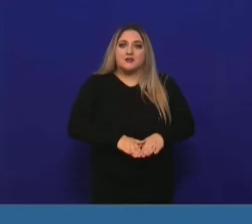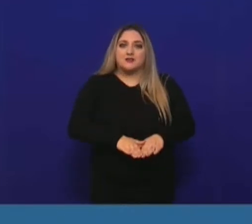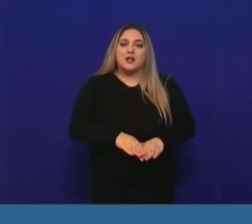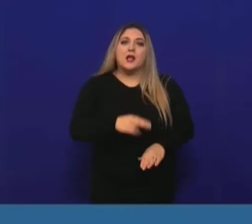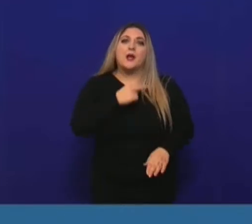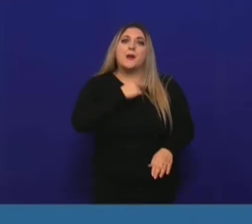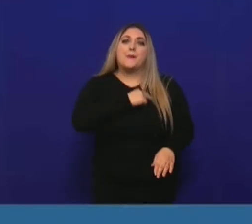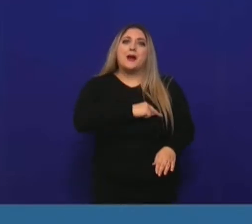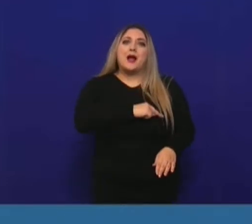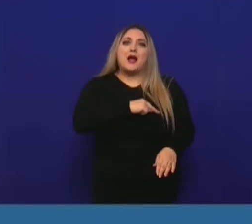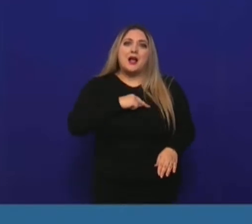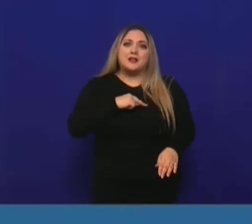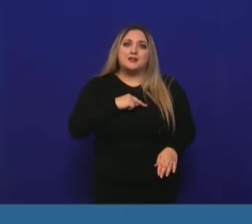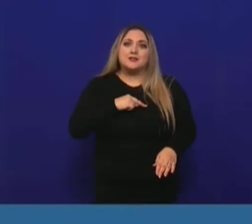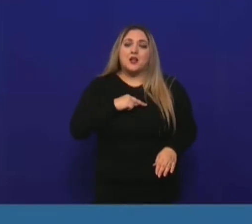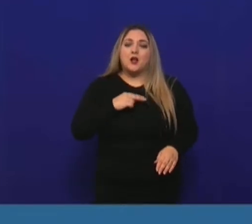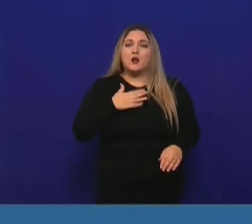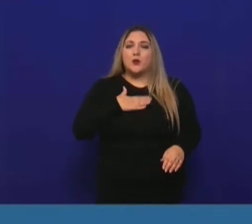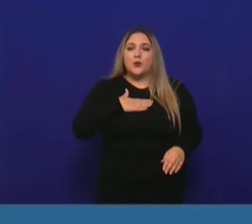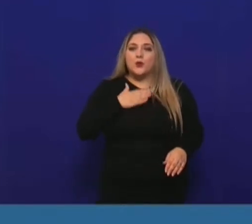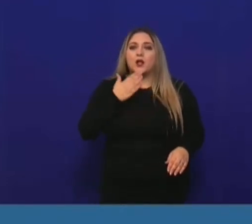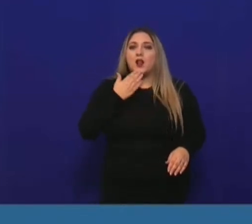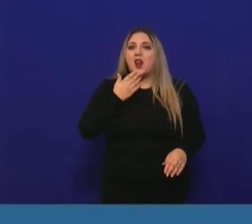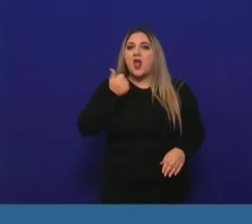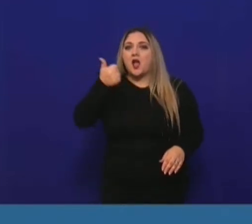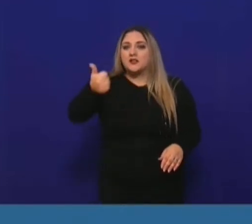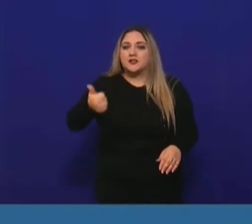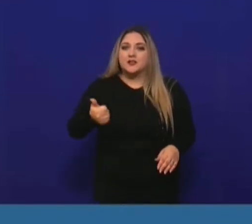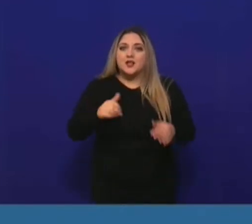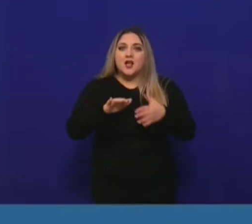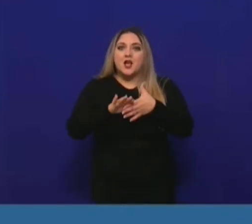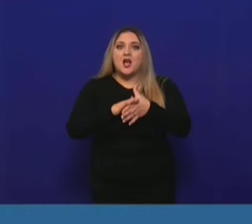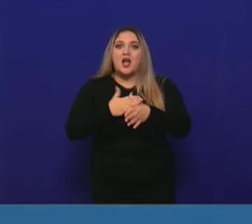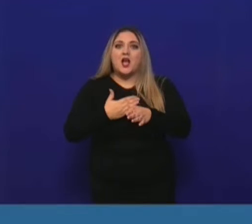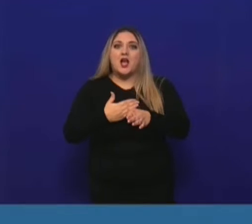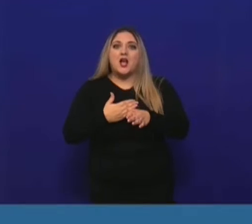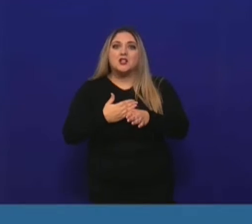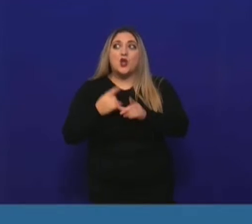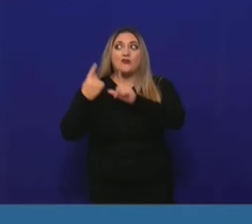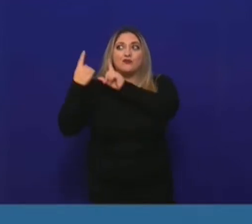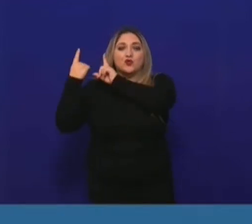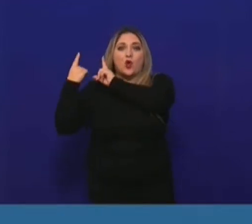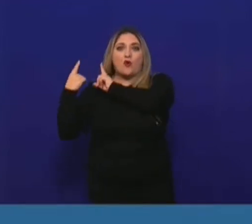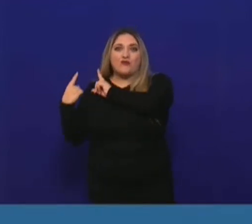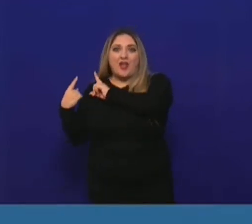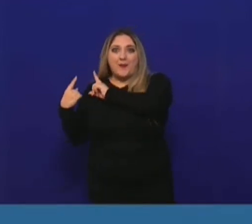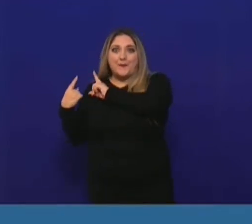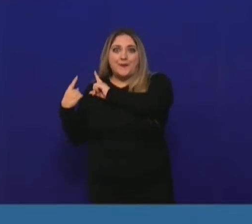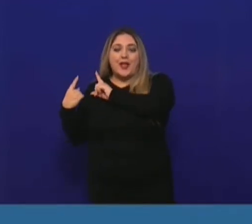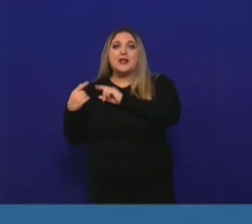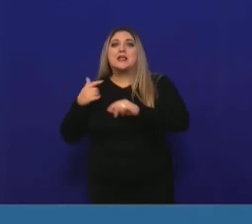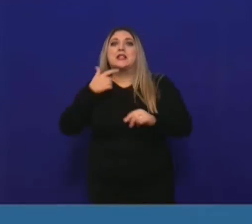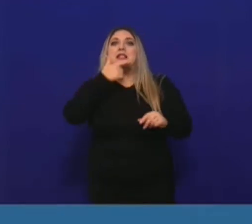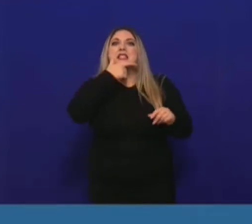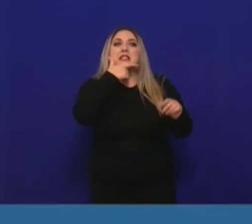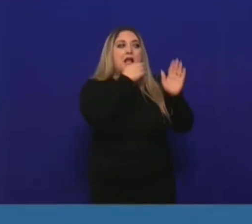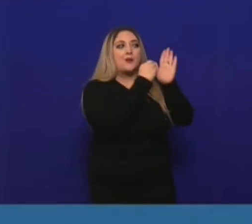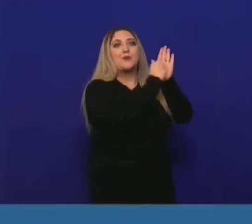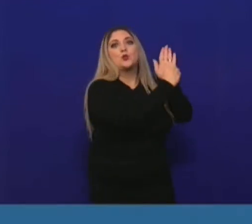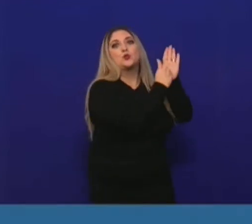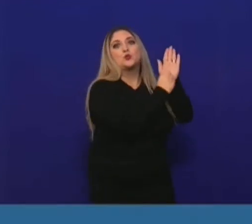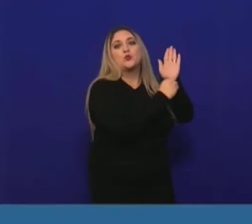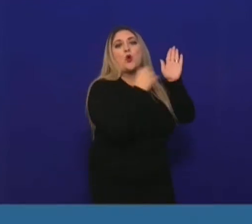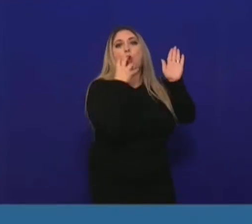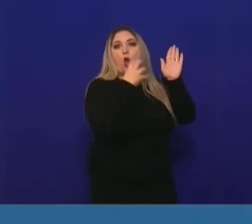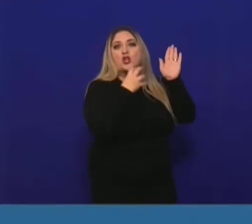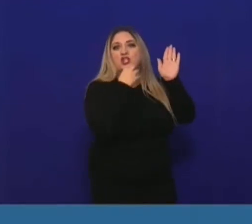Malta kellna vantaġġ li aħna l-Ingilterra minn Novembru kienet diġà qiegħda listit bħala amber għax konna rajna żieda